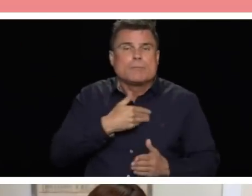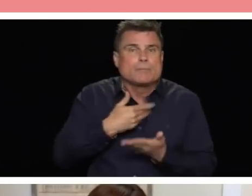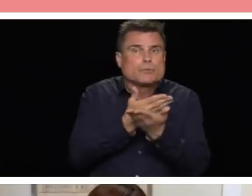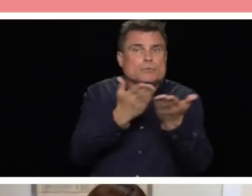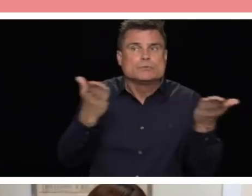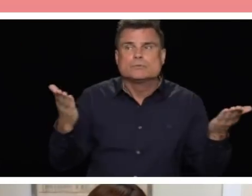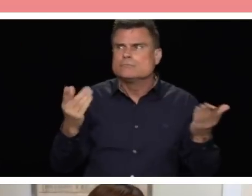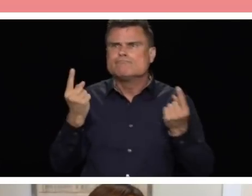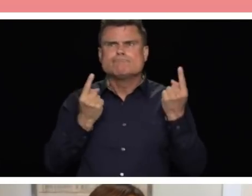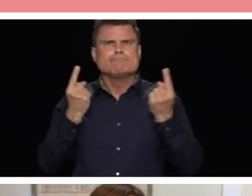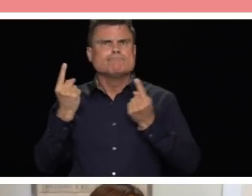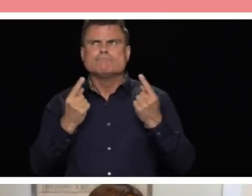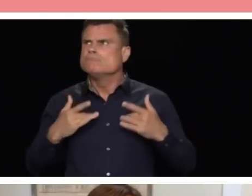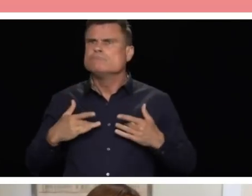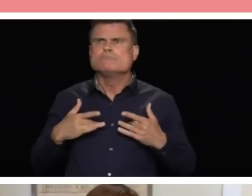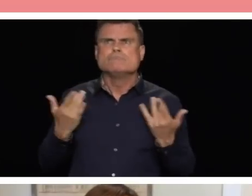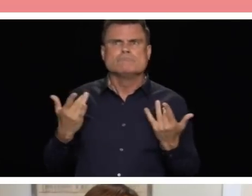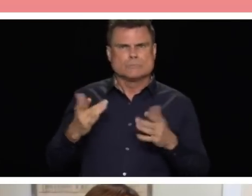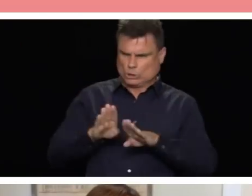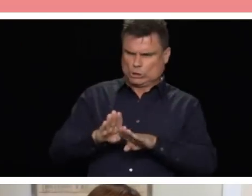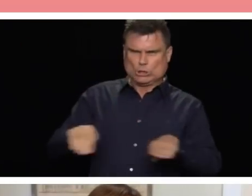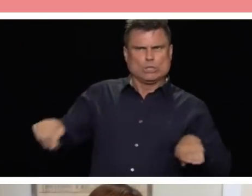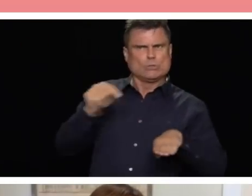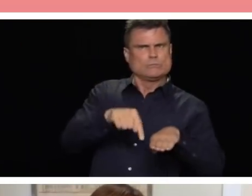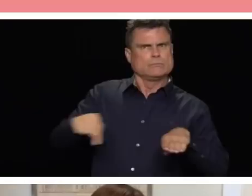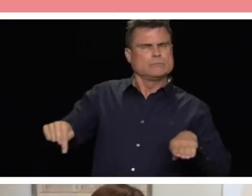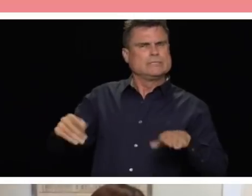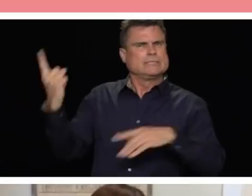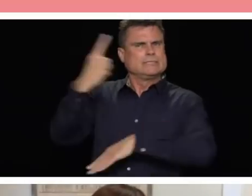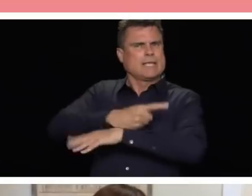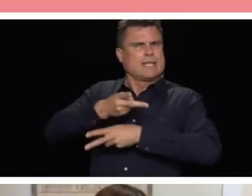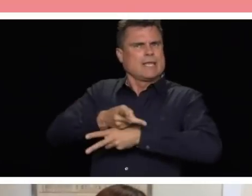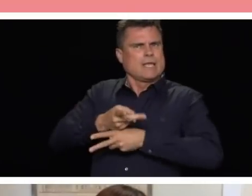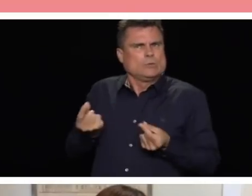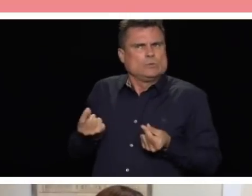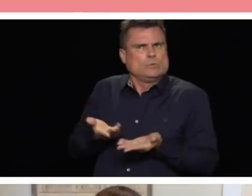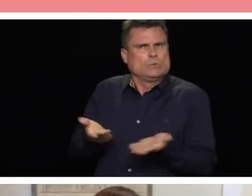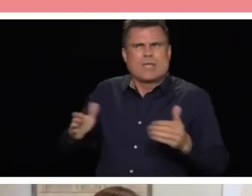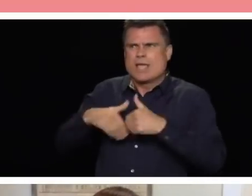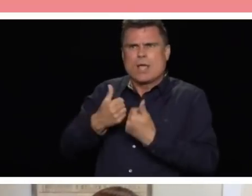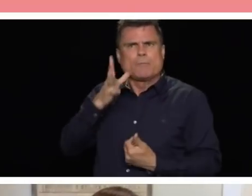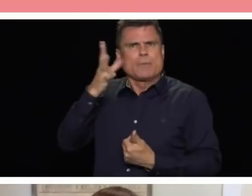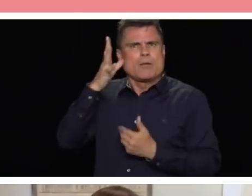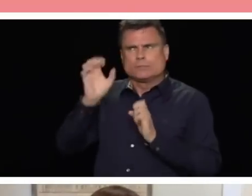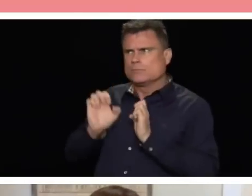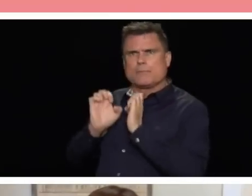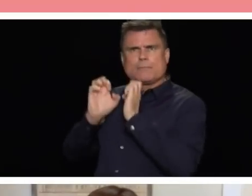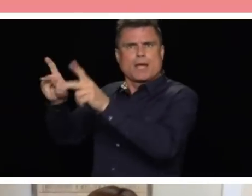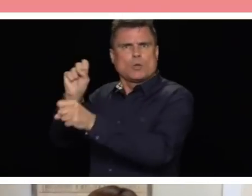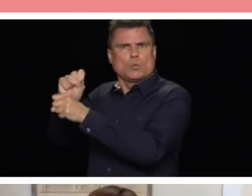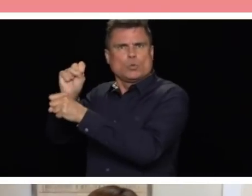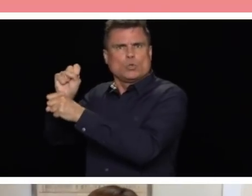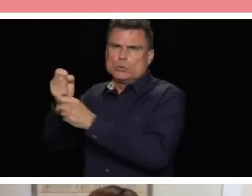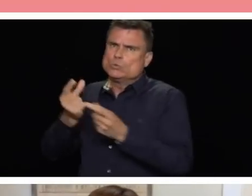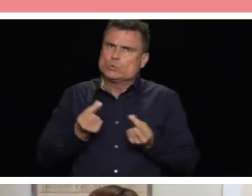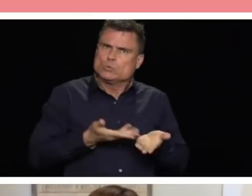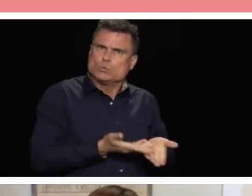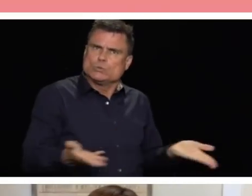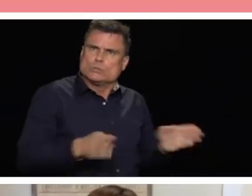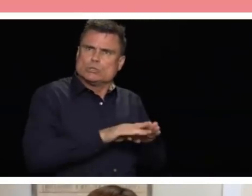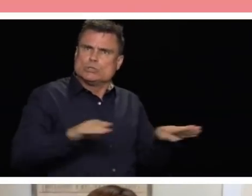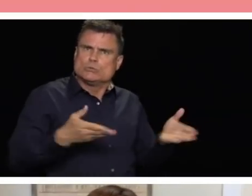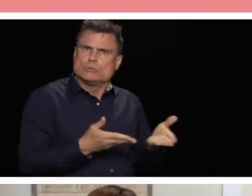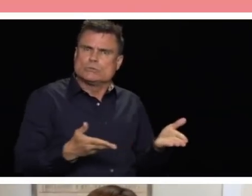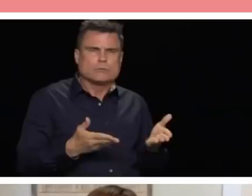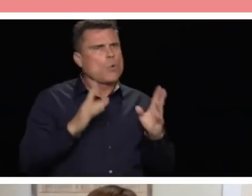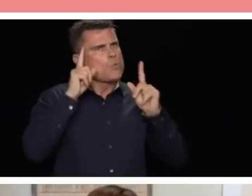and how parents can return to work while keeping their families safe. So I will give you a quick overview of how the